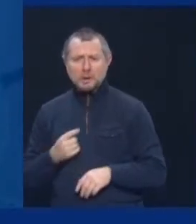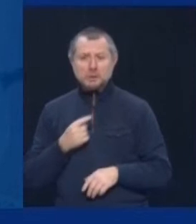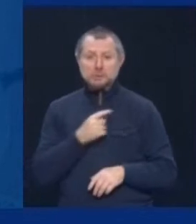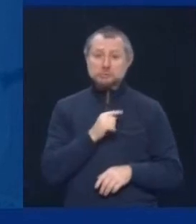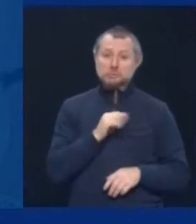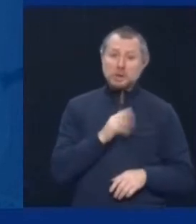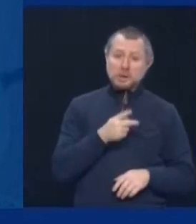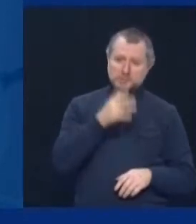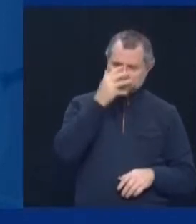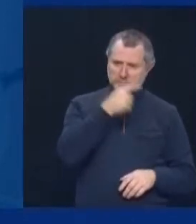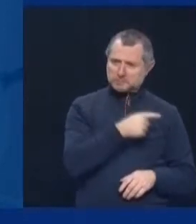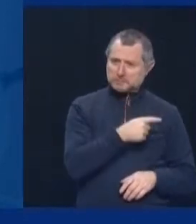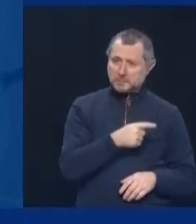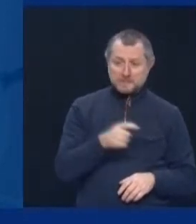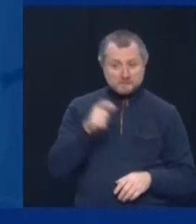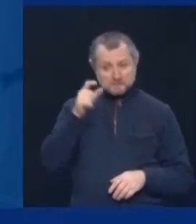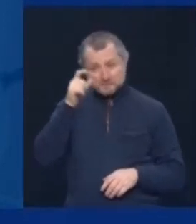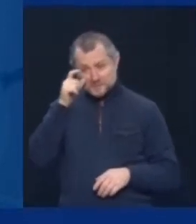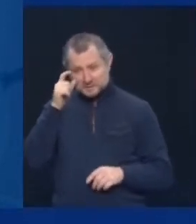Biden administration